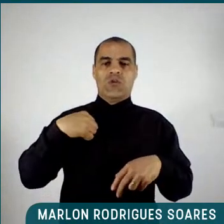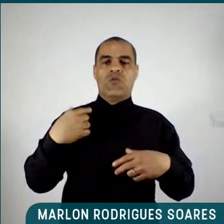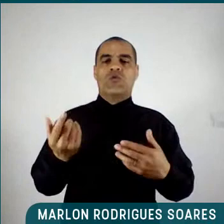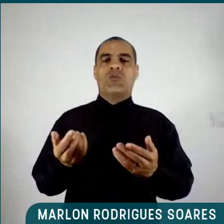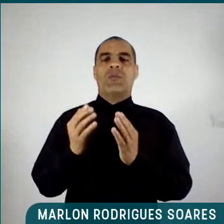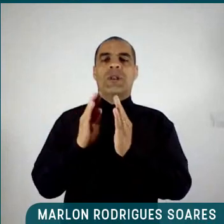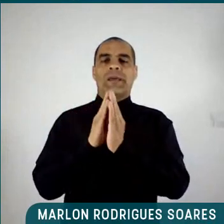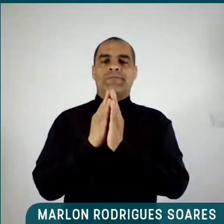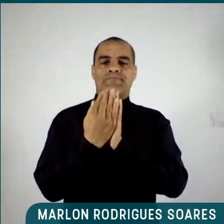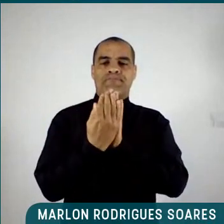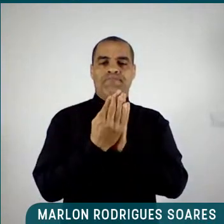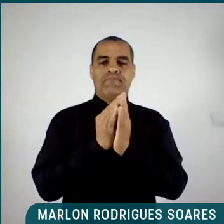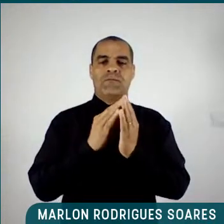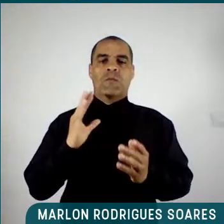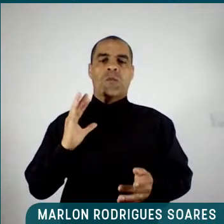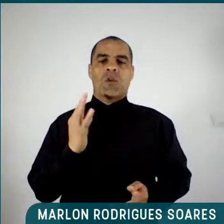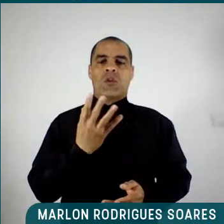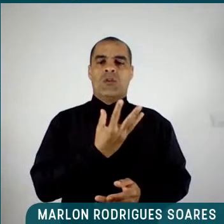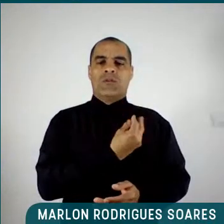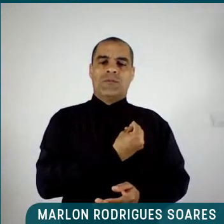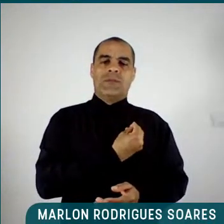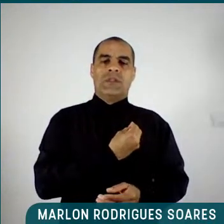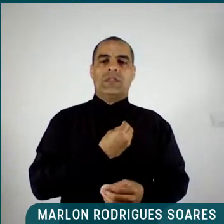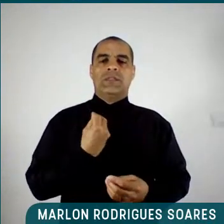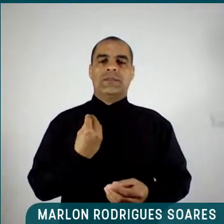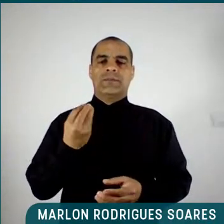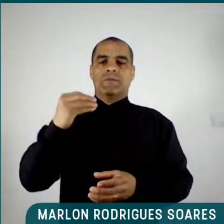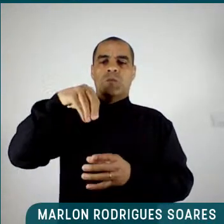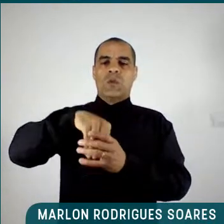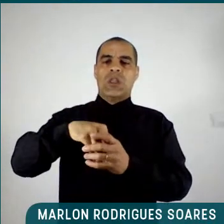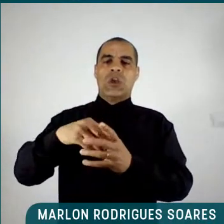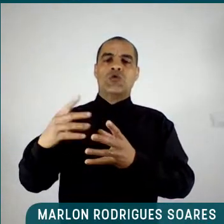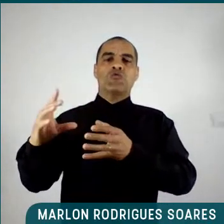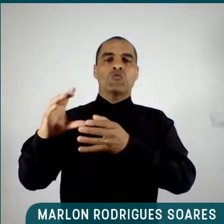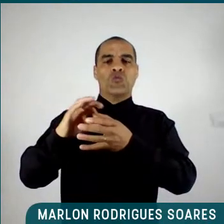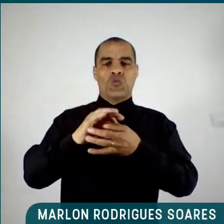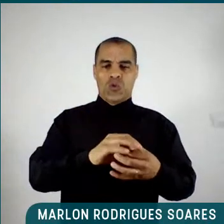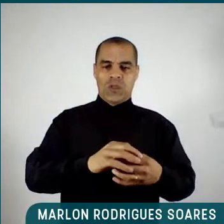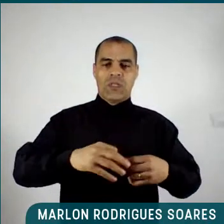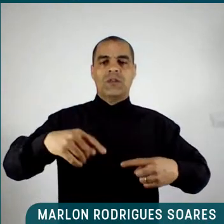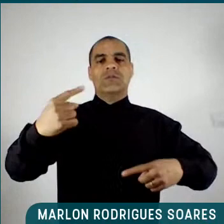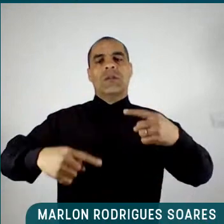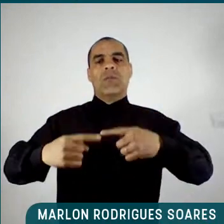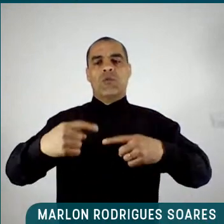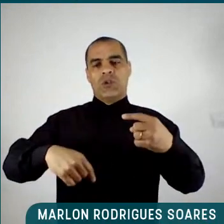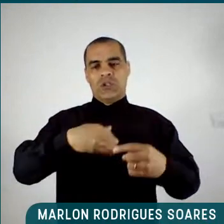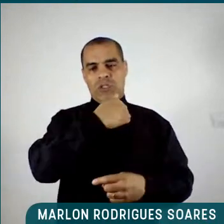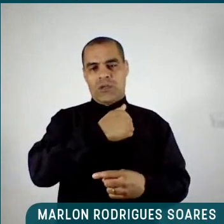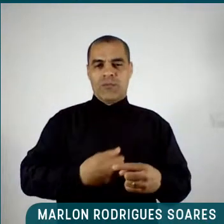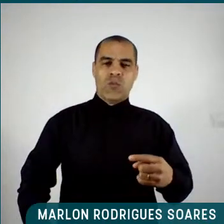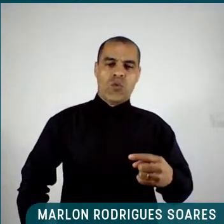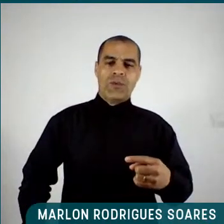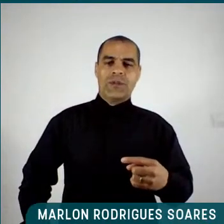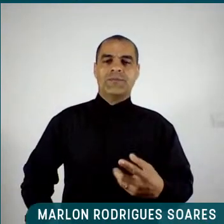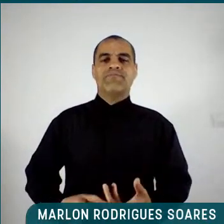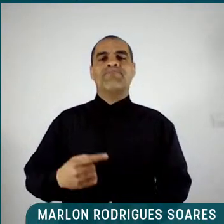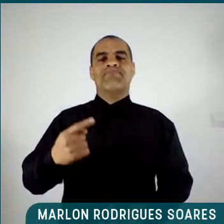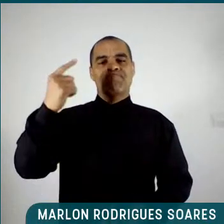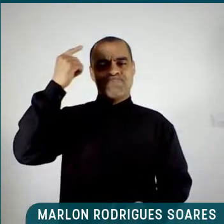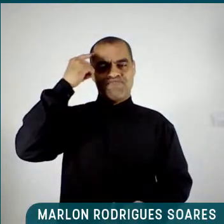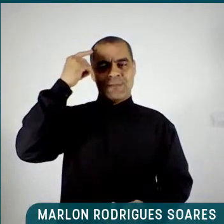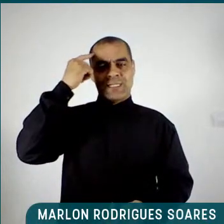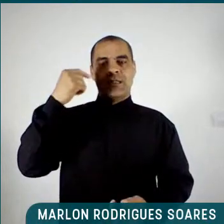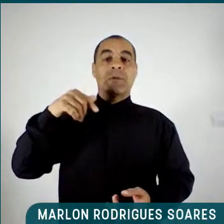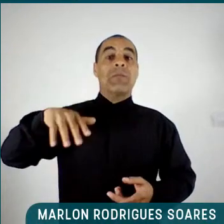think about gender. I am a transgender, transsexual woman. And if you think that in terms